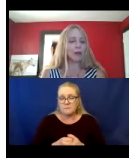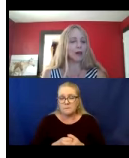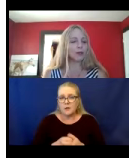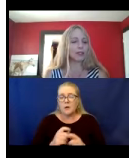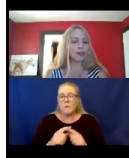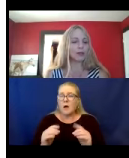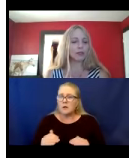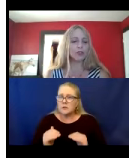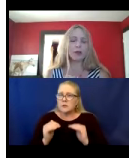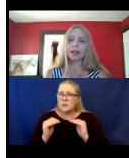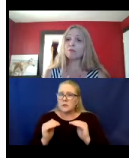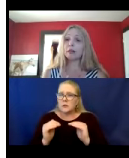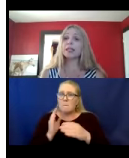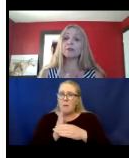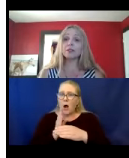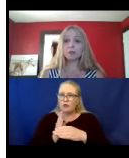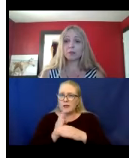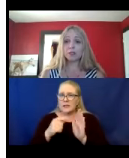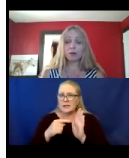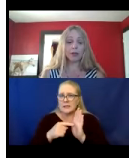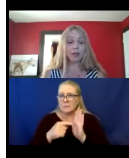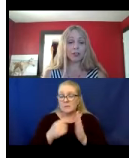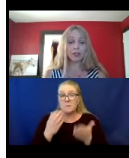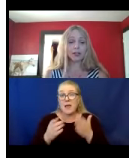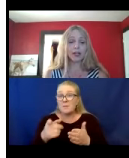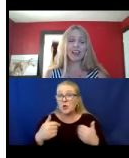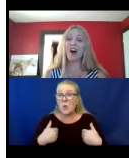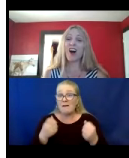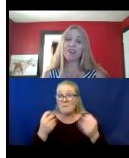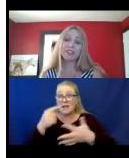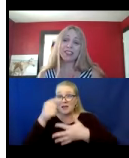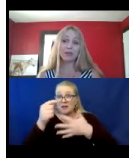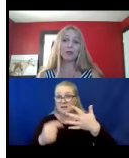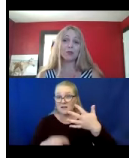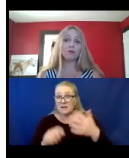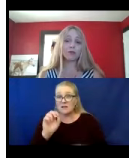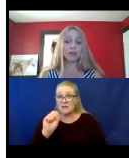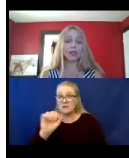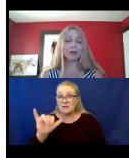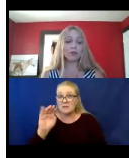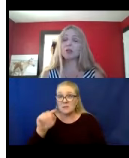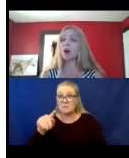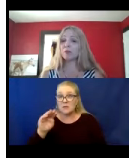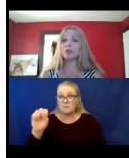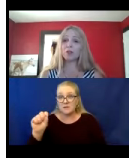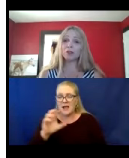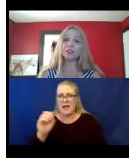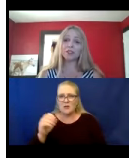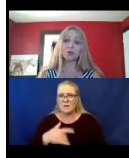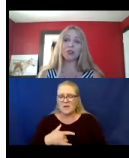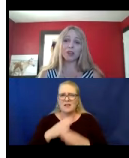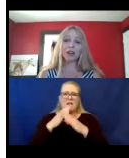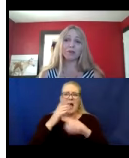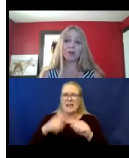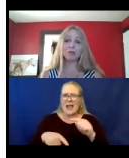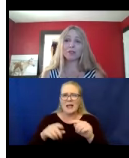into moderate symptoms, you might have many of the symptoms that we had mentioned, and they often keep you from being able to accomplish what you need to